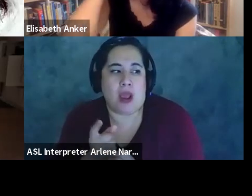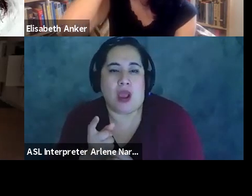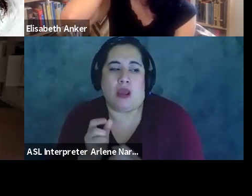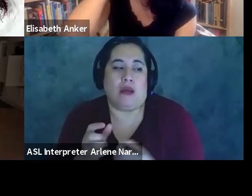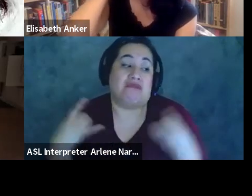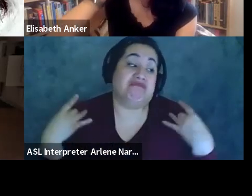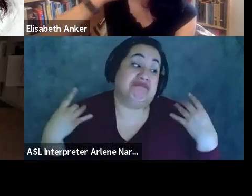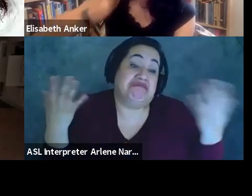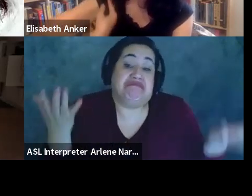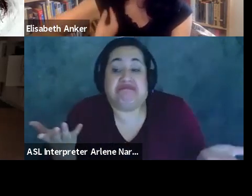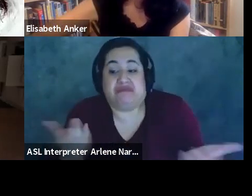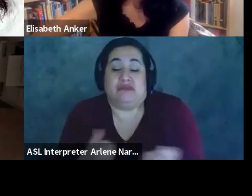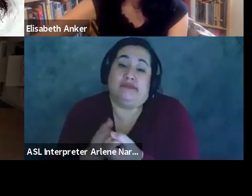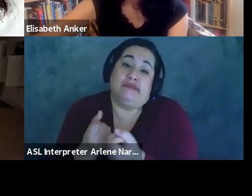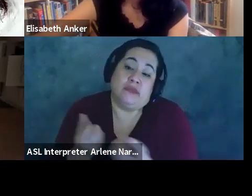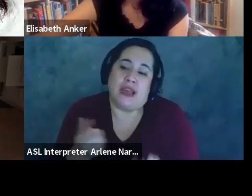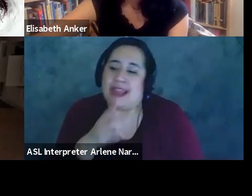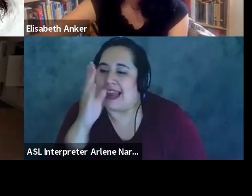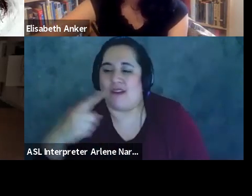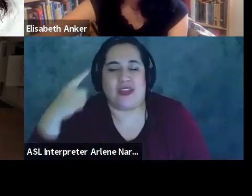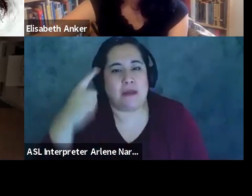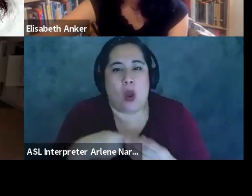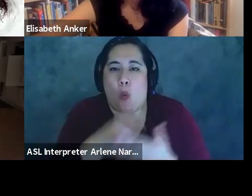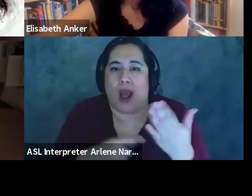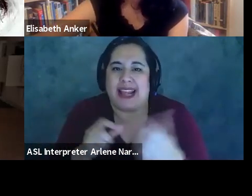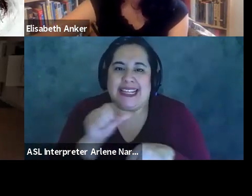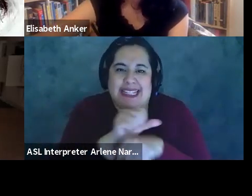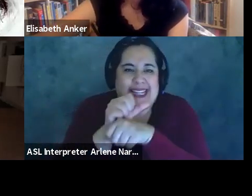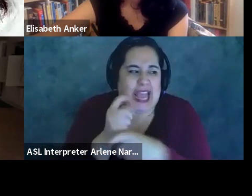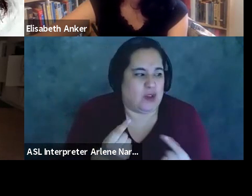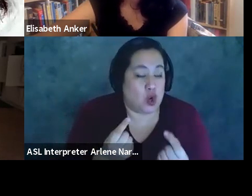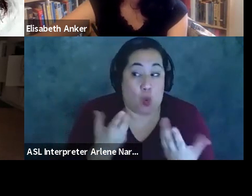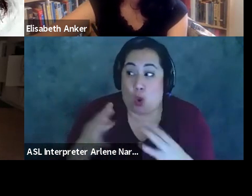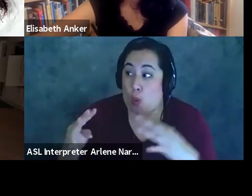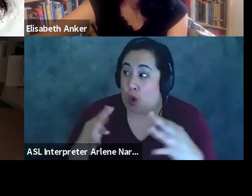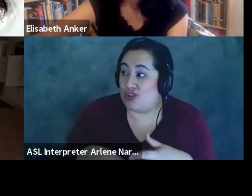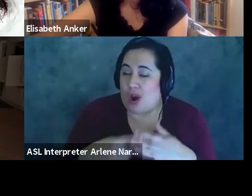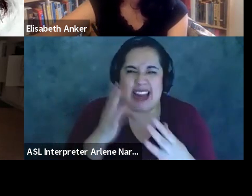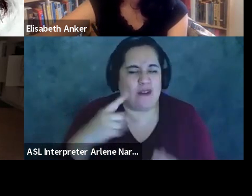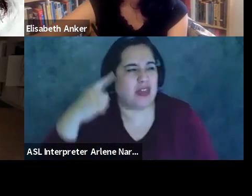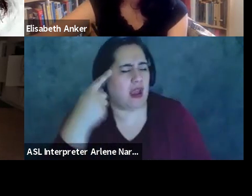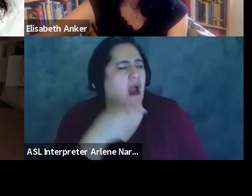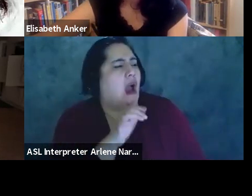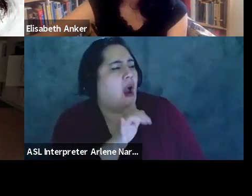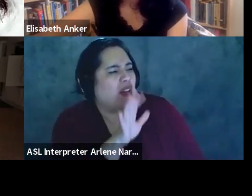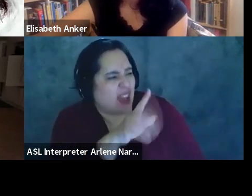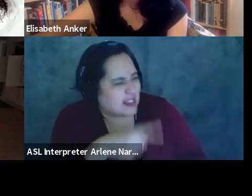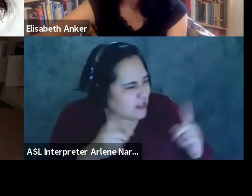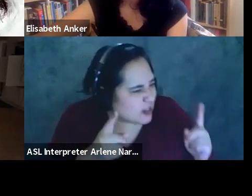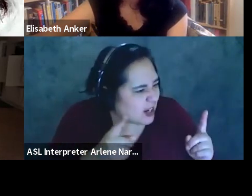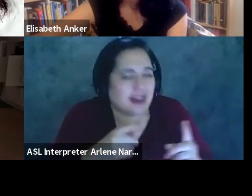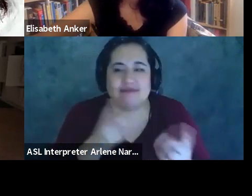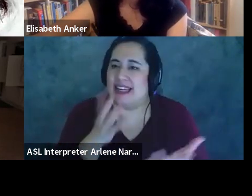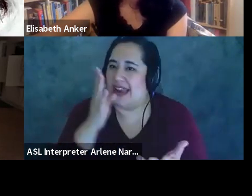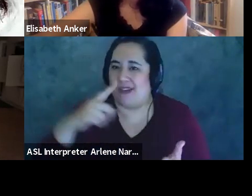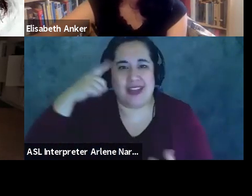ambivalent vis-a-vis their side, right? They never think about what slaves are going to do once the war starts. And this becomes, of course, very important in how the